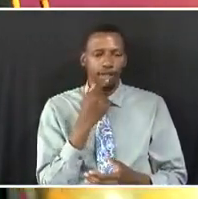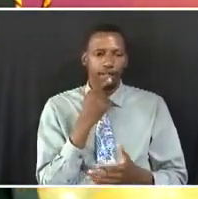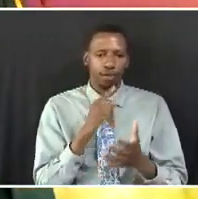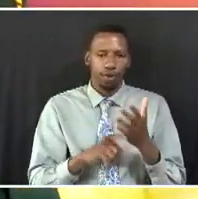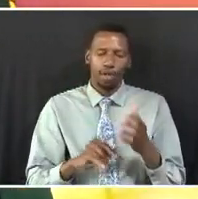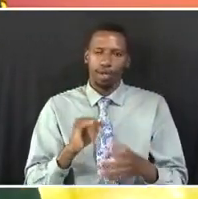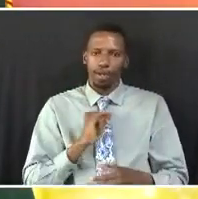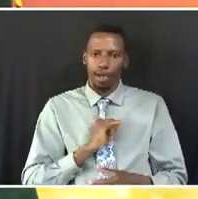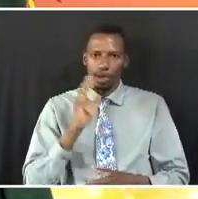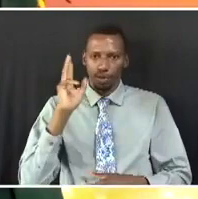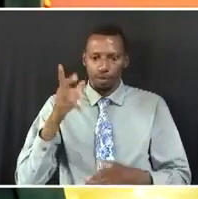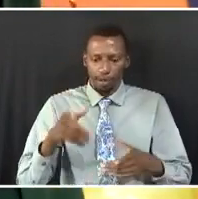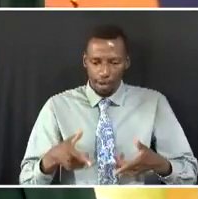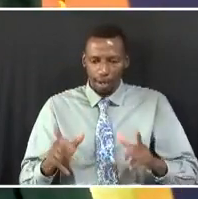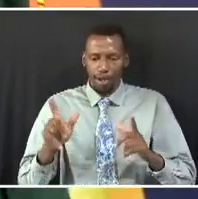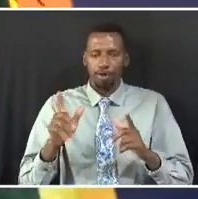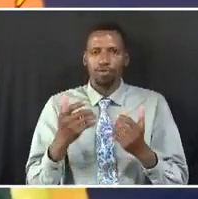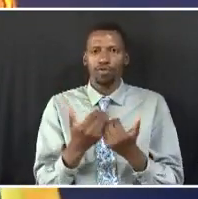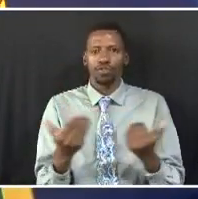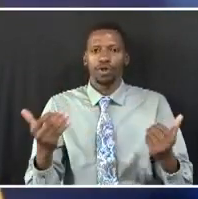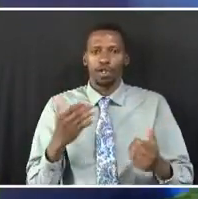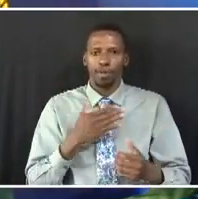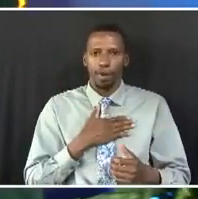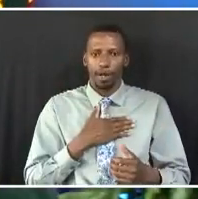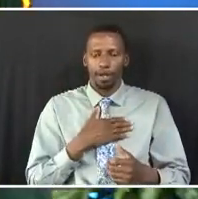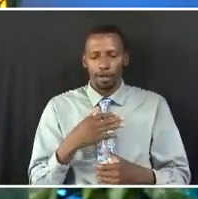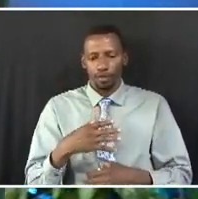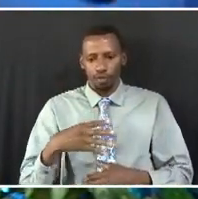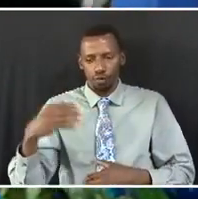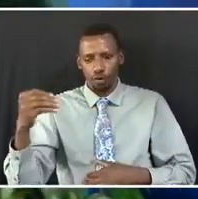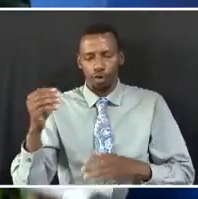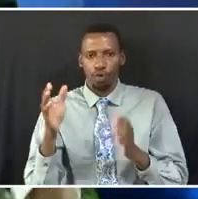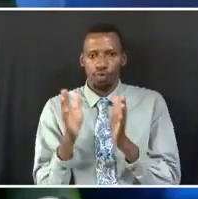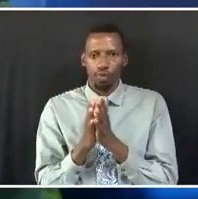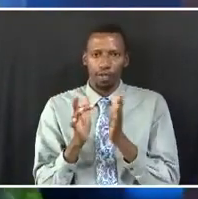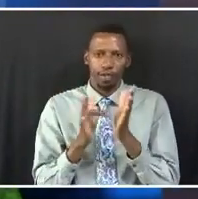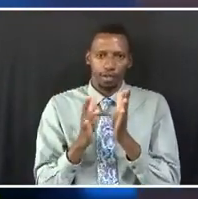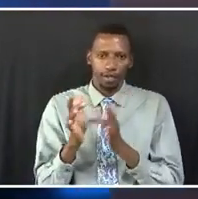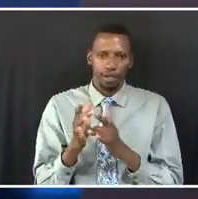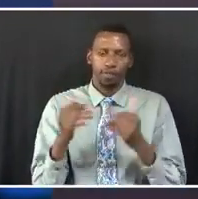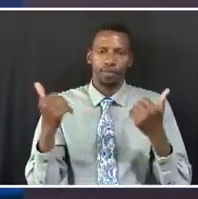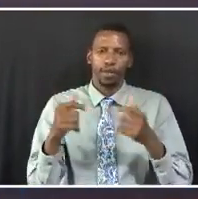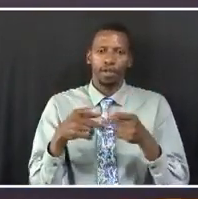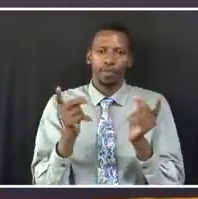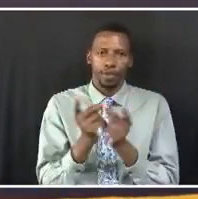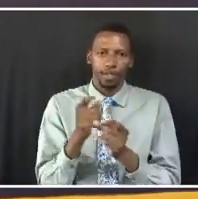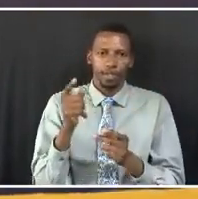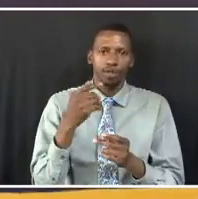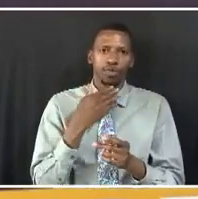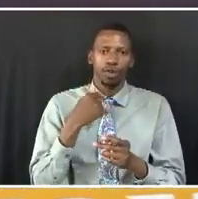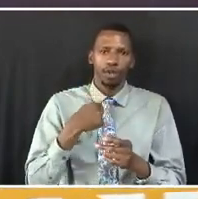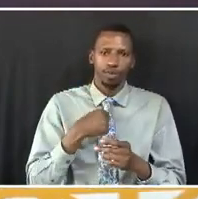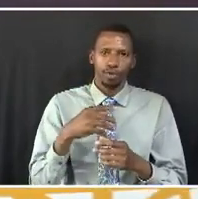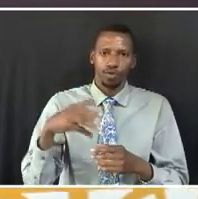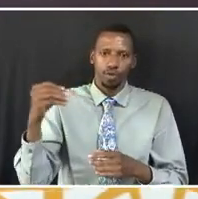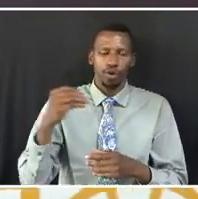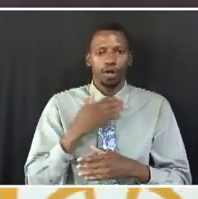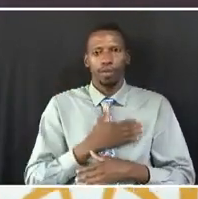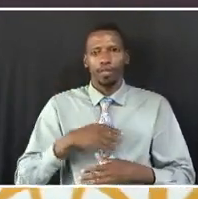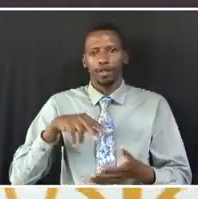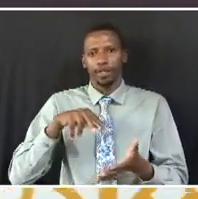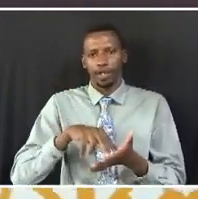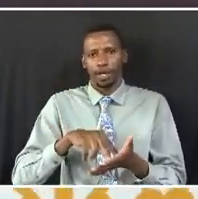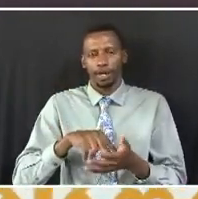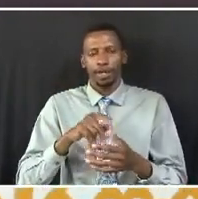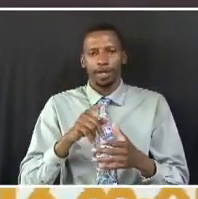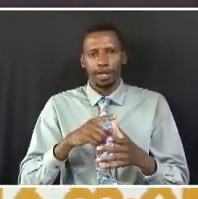will allow my children to go with Jesus wherever he wants them to go, to please stand as